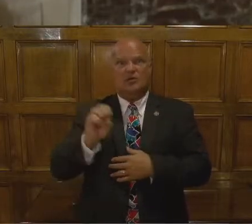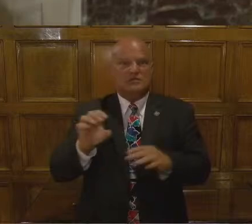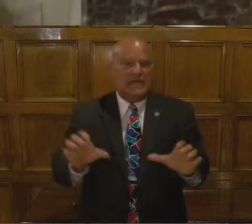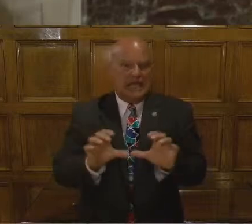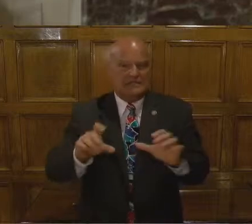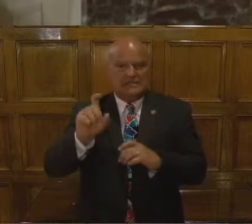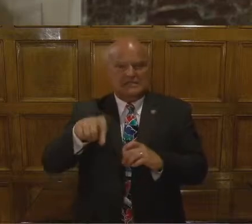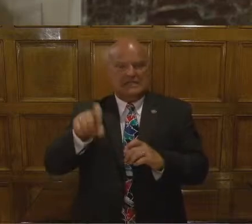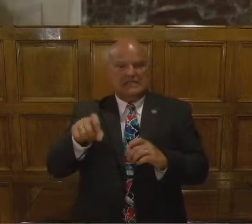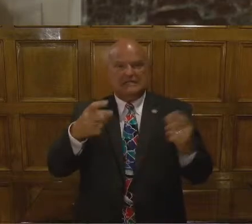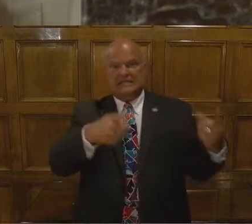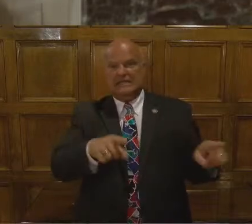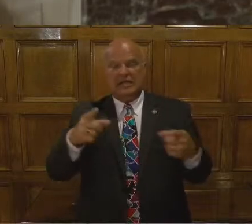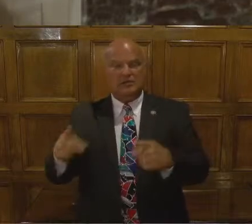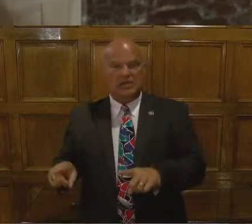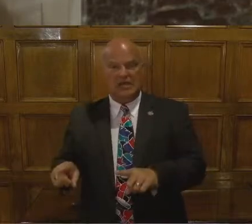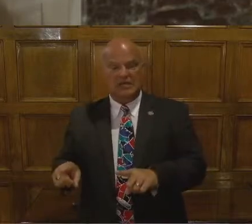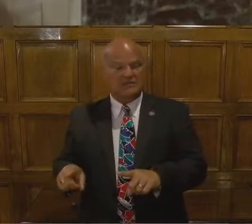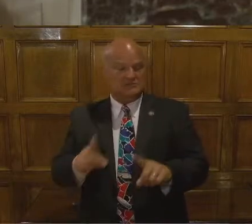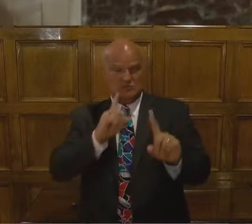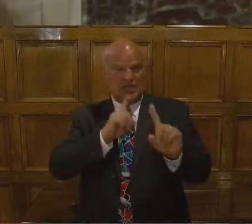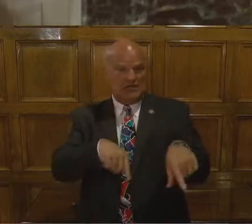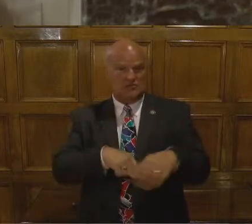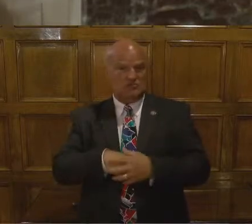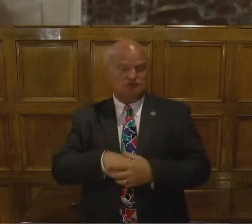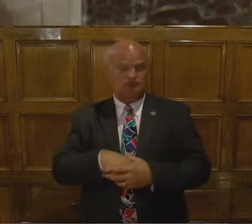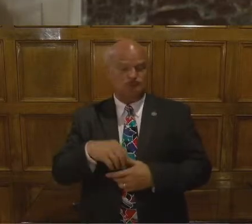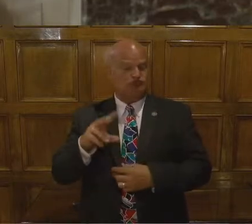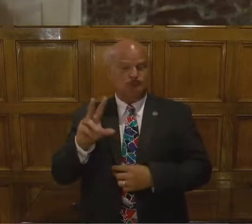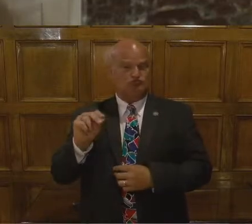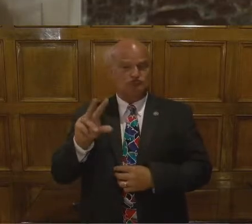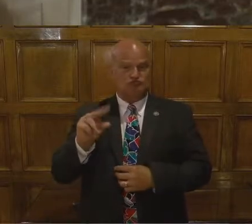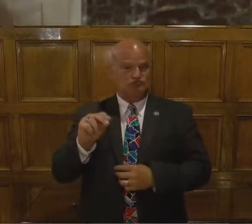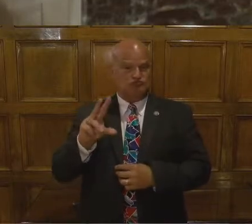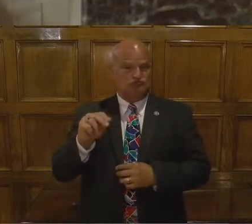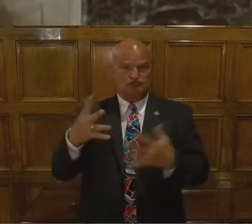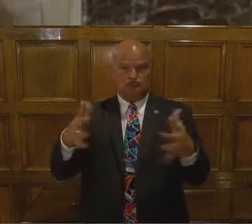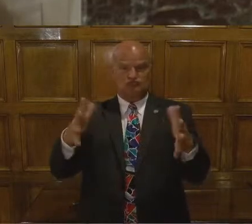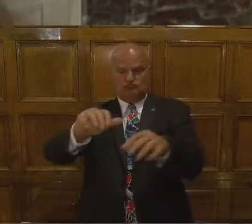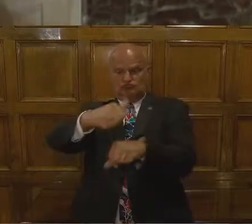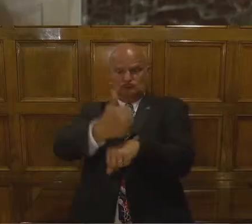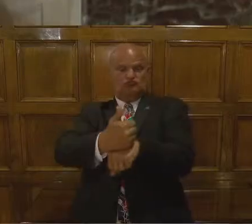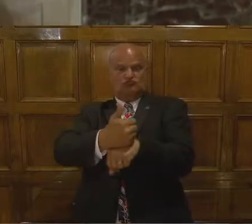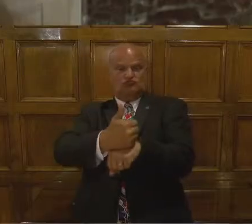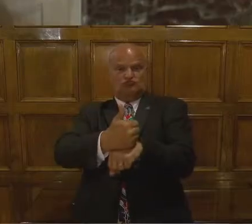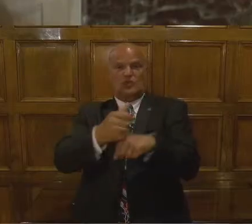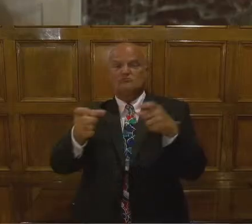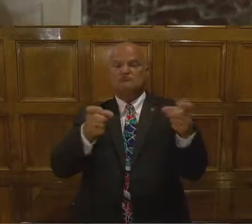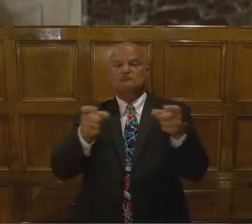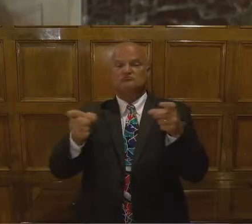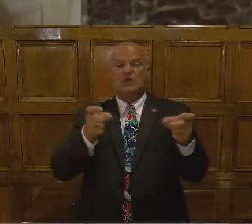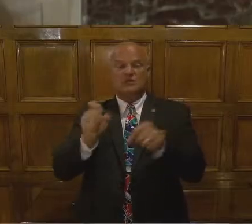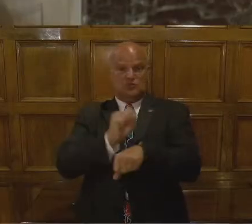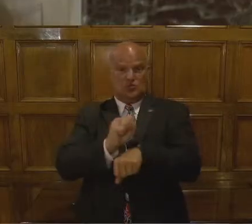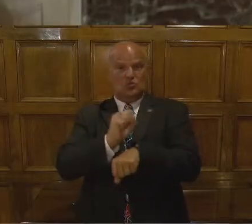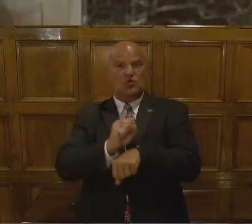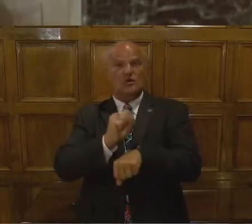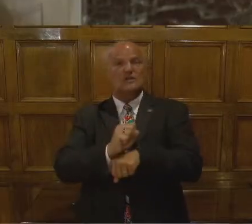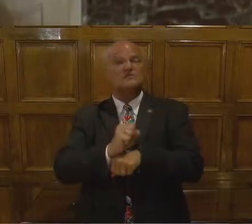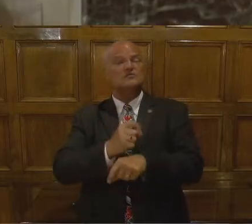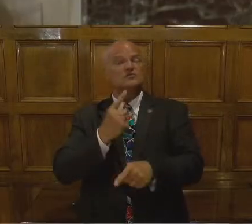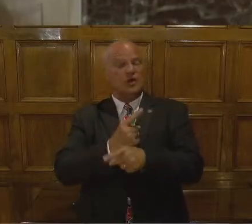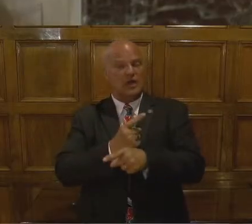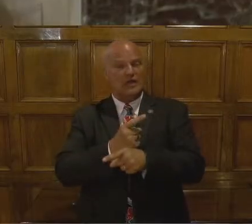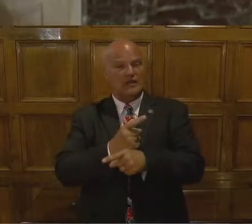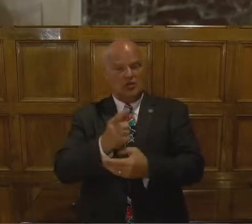action that needs to take place? And the answer is no. It's all set. We're managing this. We're working it.